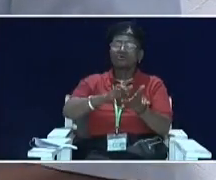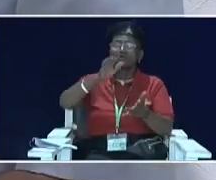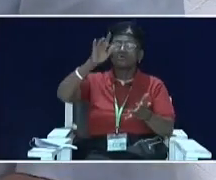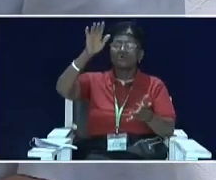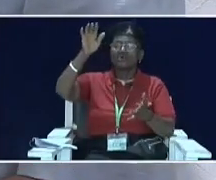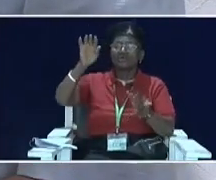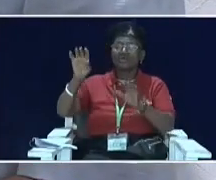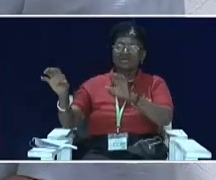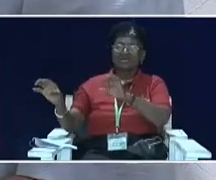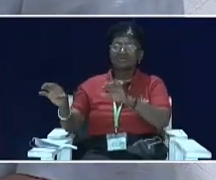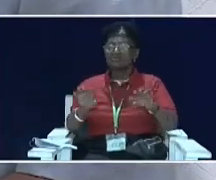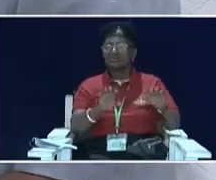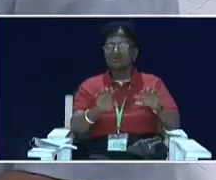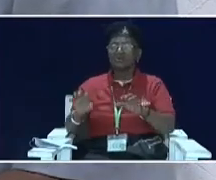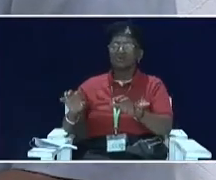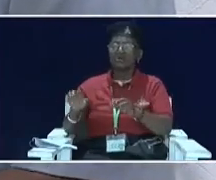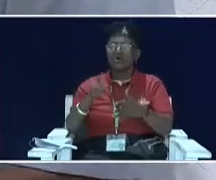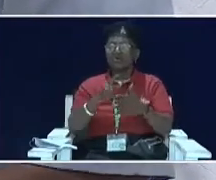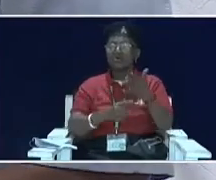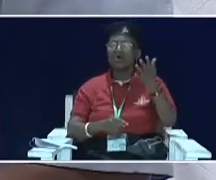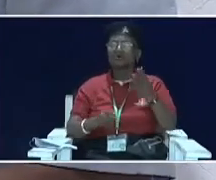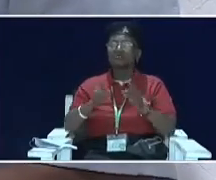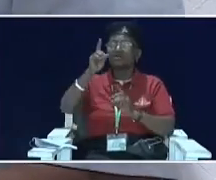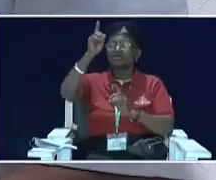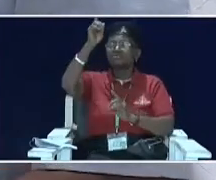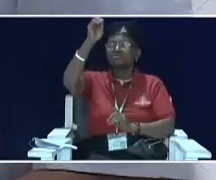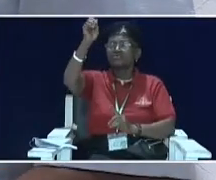Do what you alone can do.